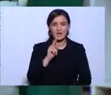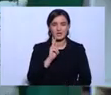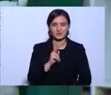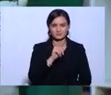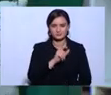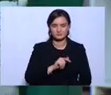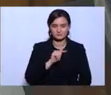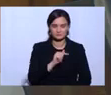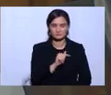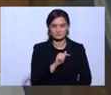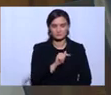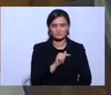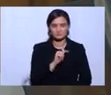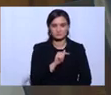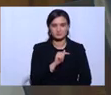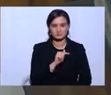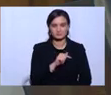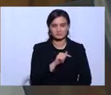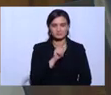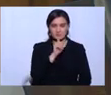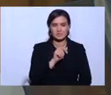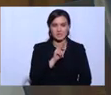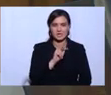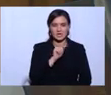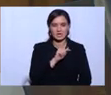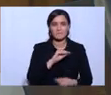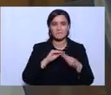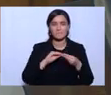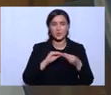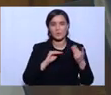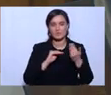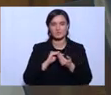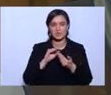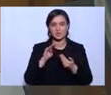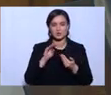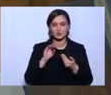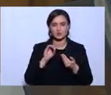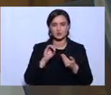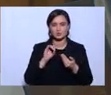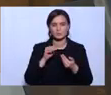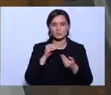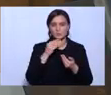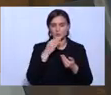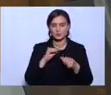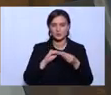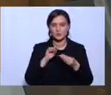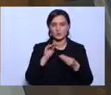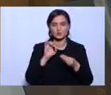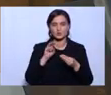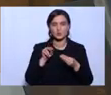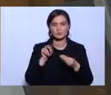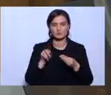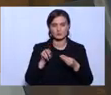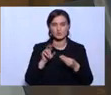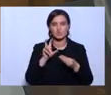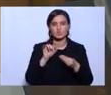symbolizes that. He is the friend to Tom, the best friend that Tom could have, and he's the best friend that Jim could have. So he is